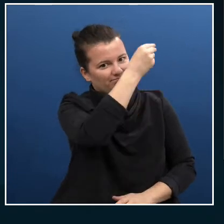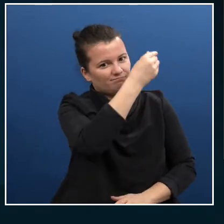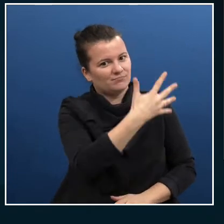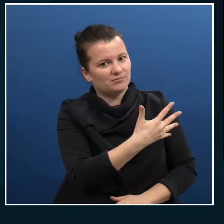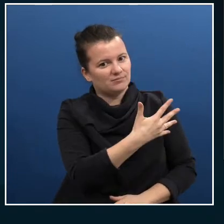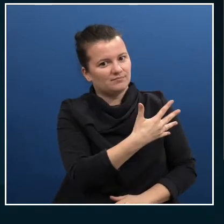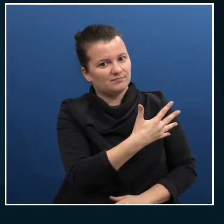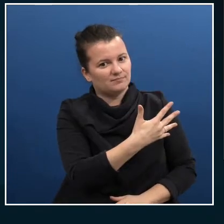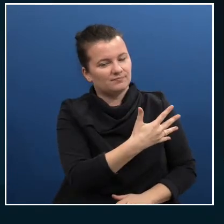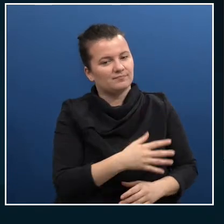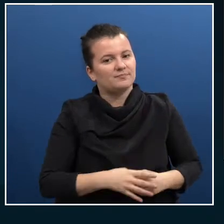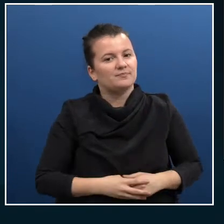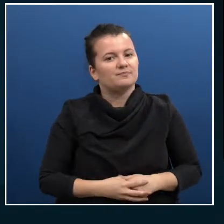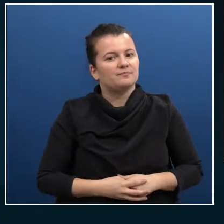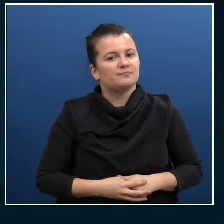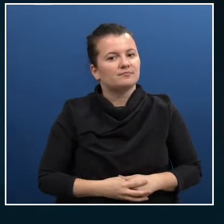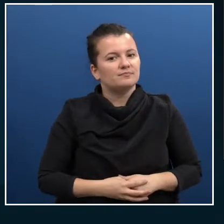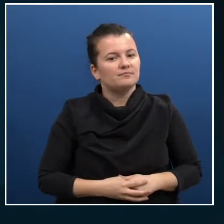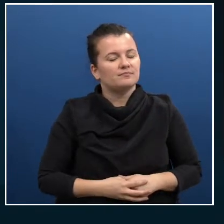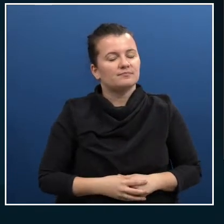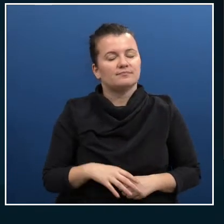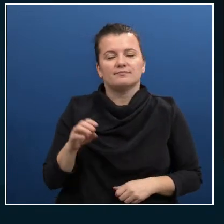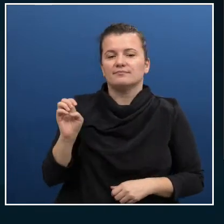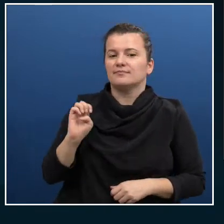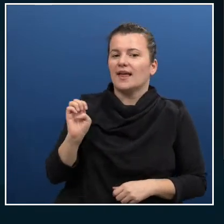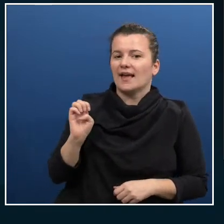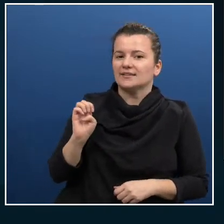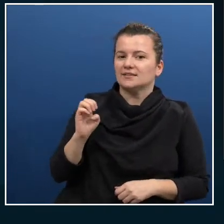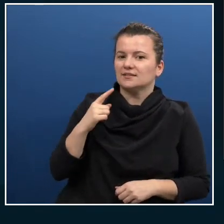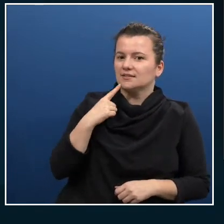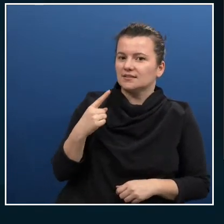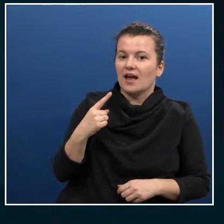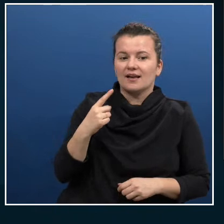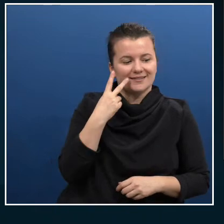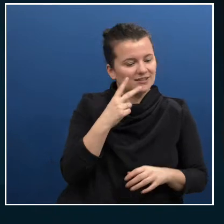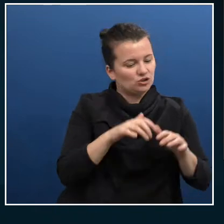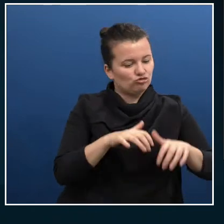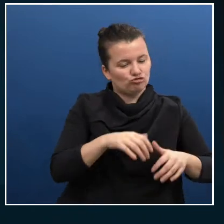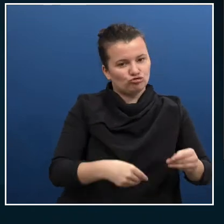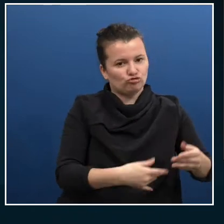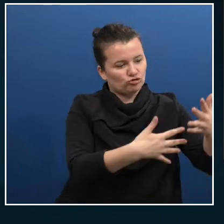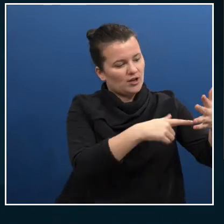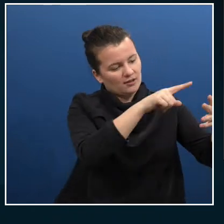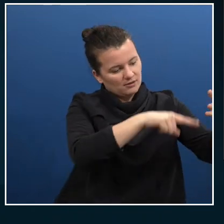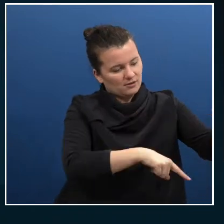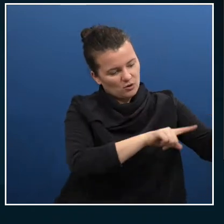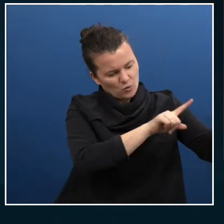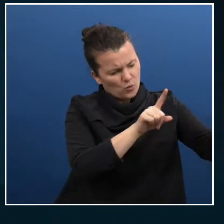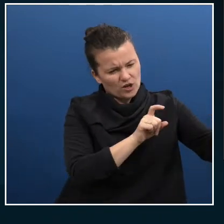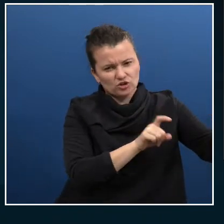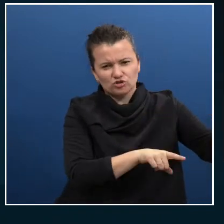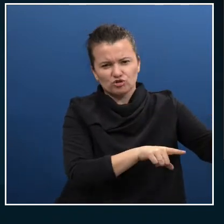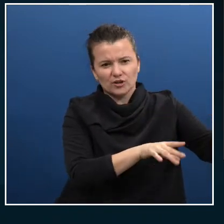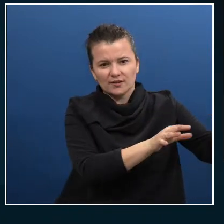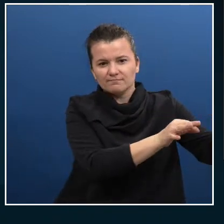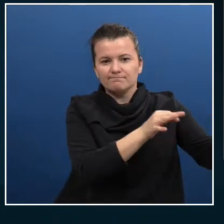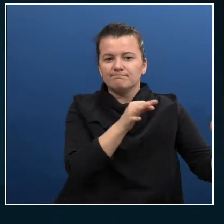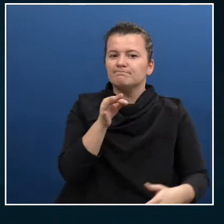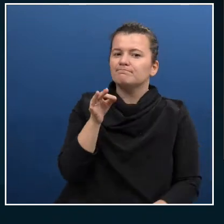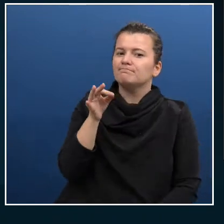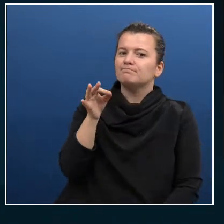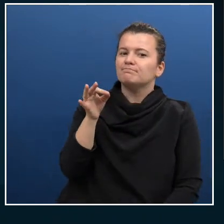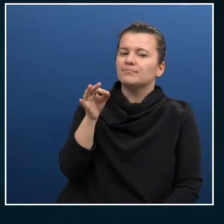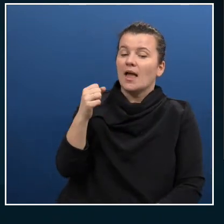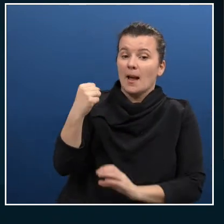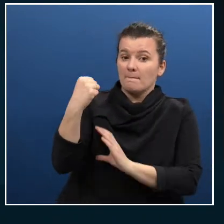So in the meantime, there was a question in the chat, Freek, that asks if Bicep